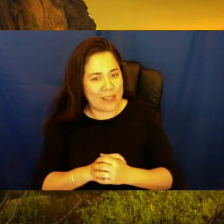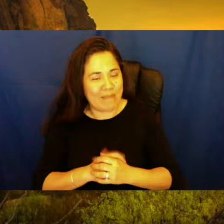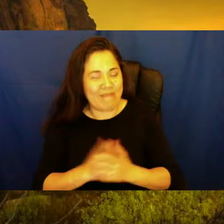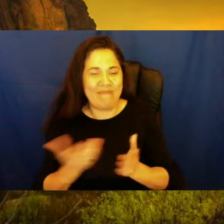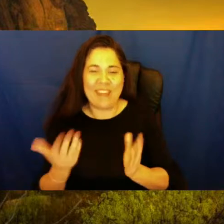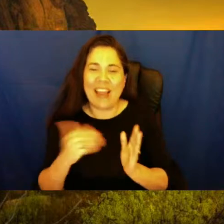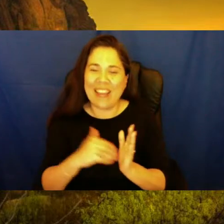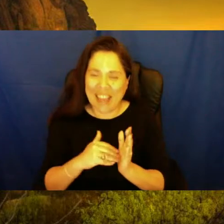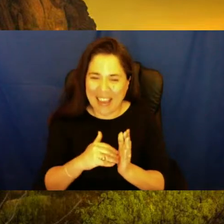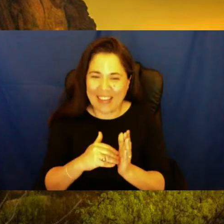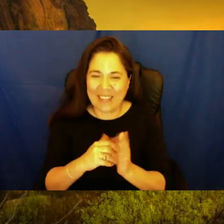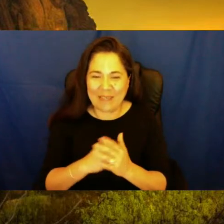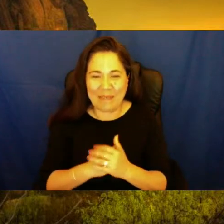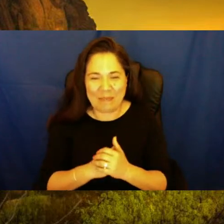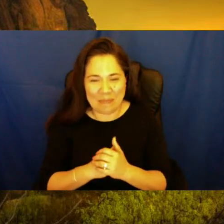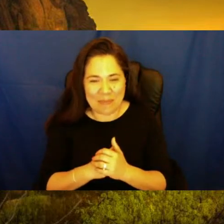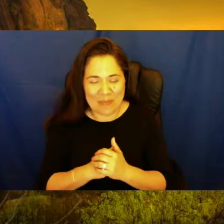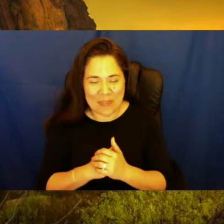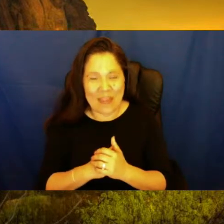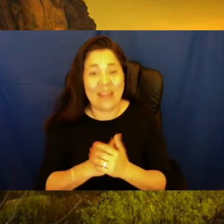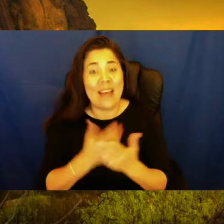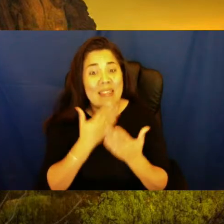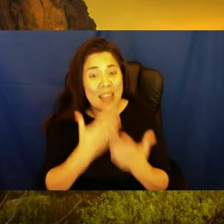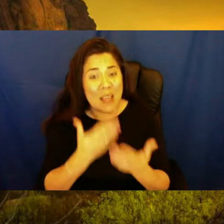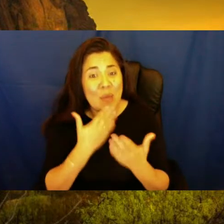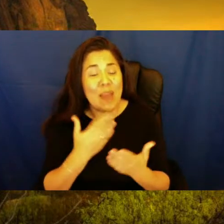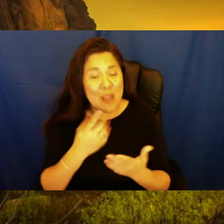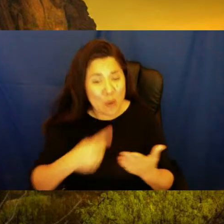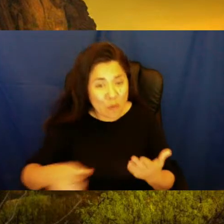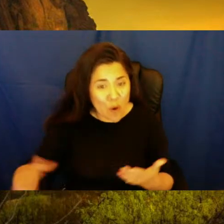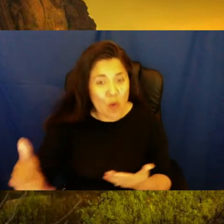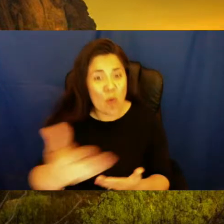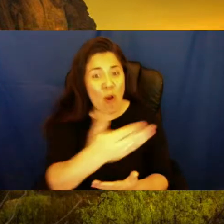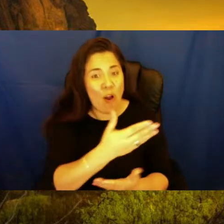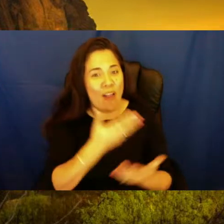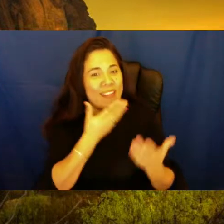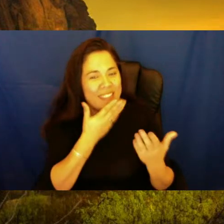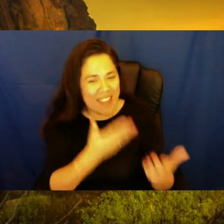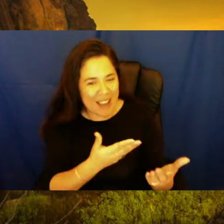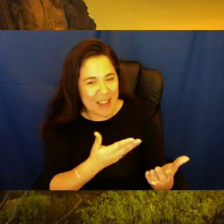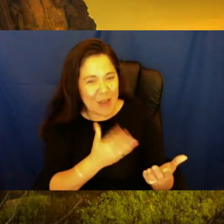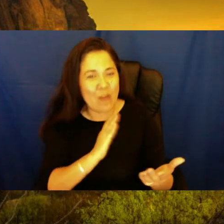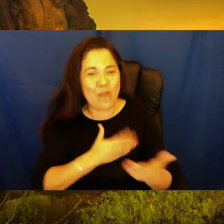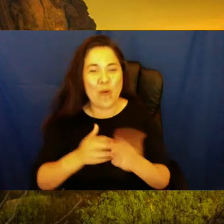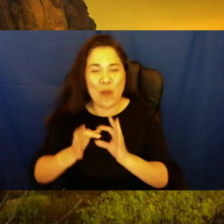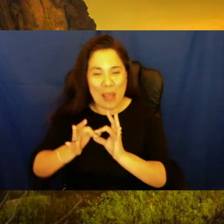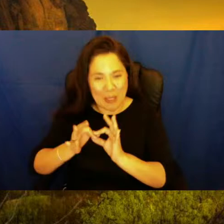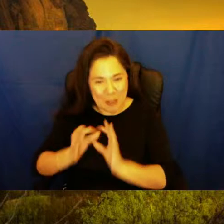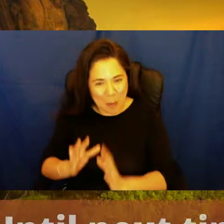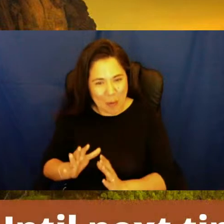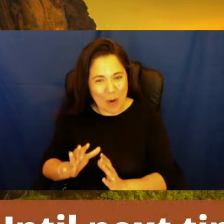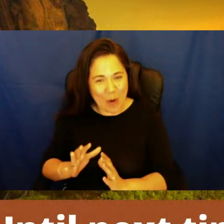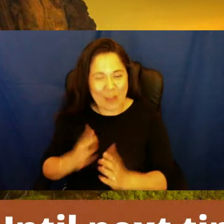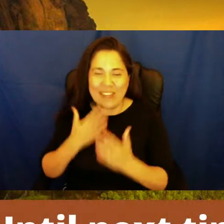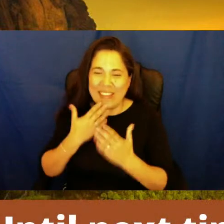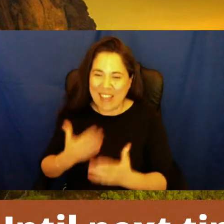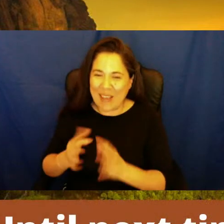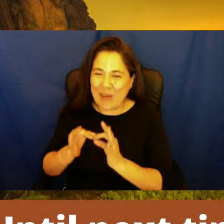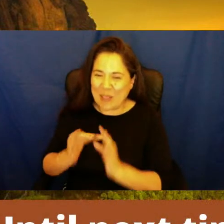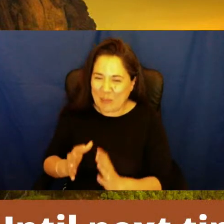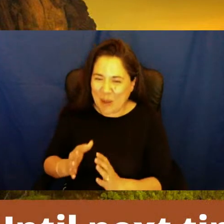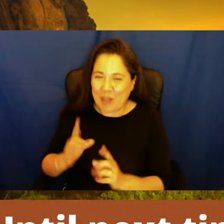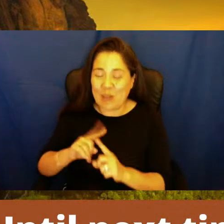we say nalet sam to you all. Thank you all. Thank you to our interpreters, especially. Thank you to all of